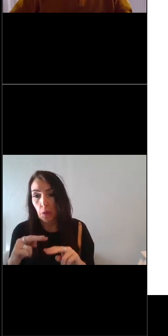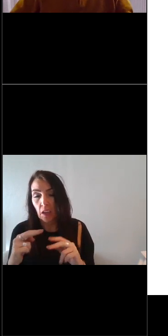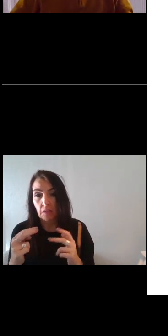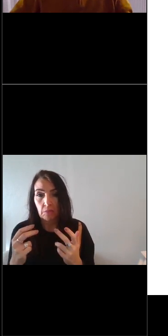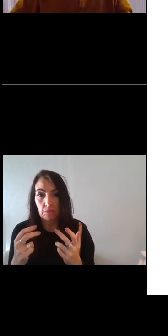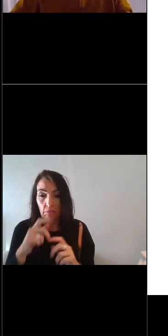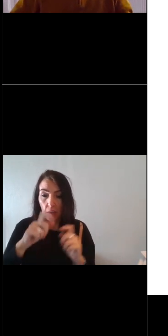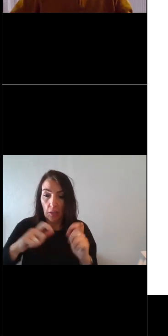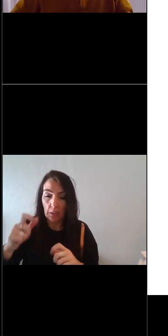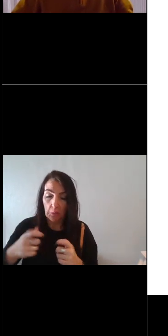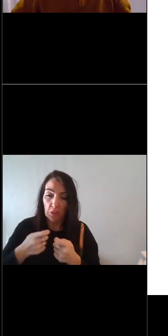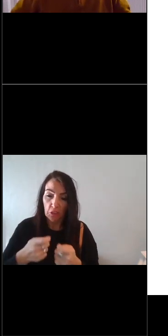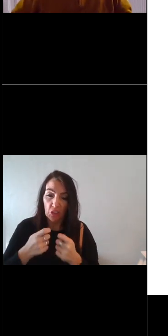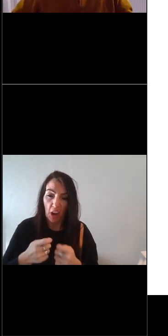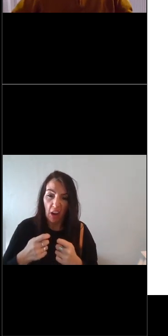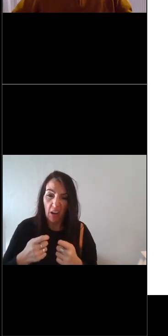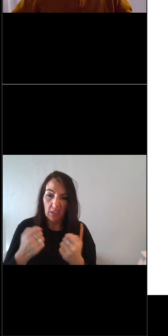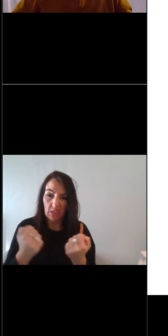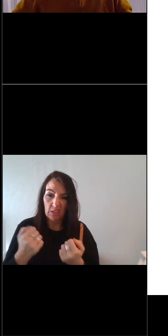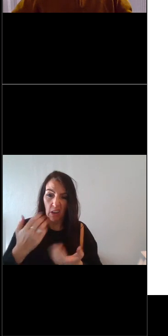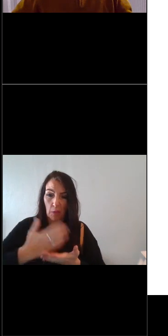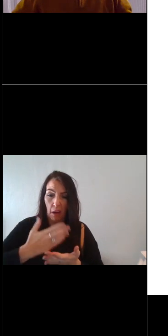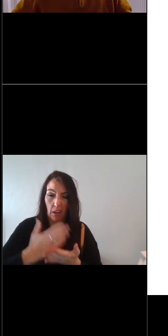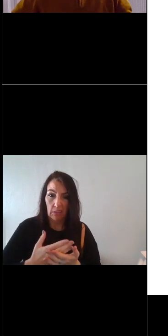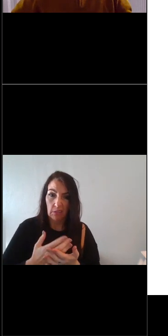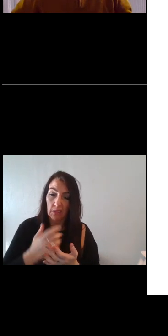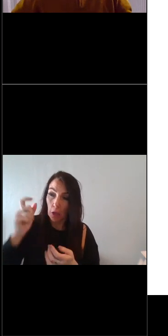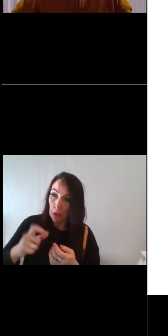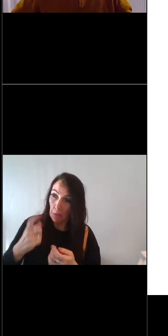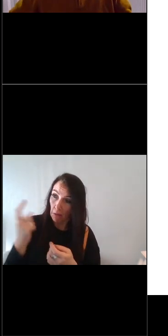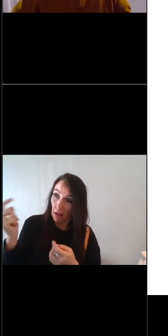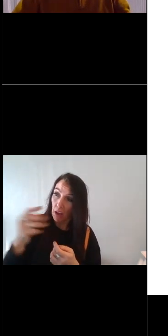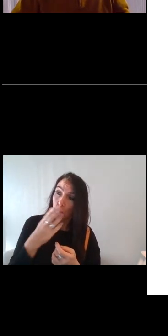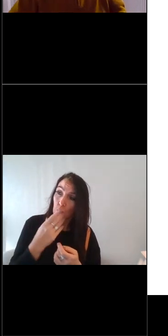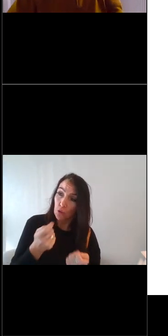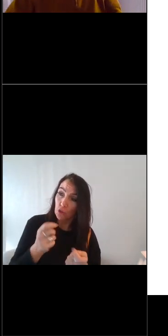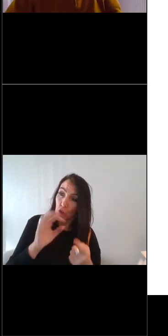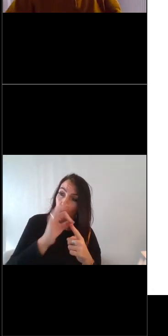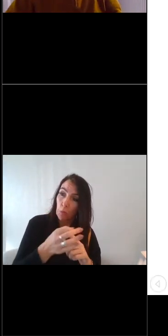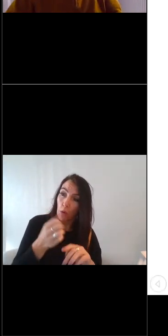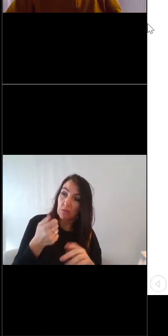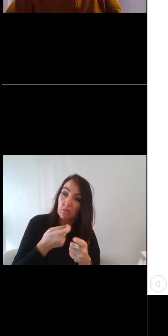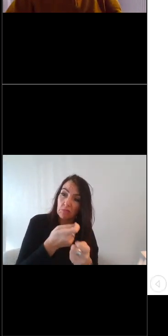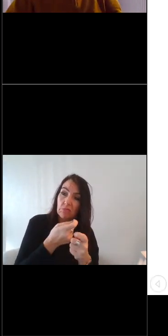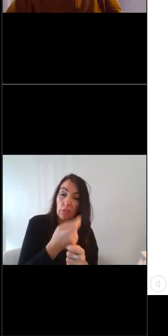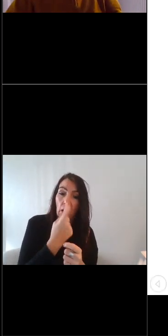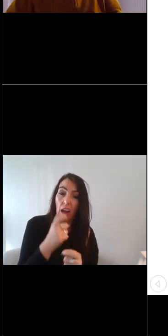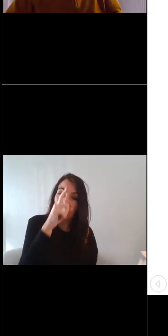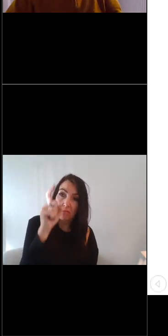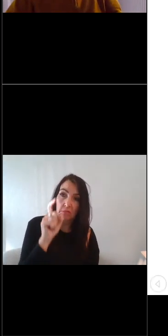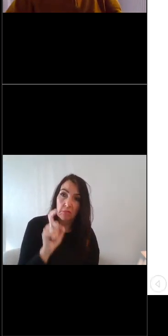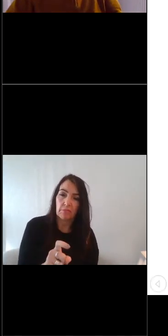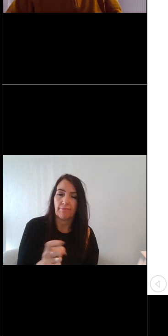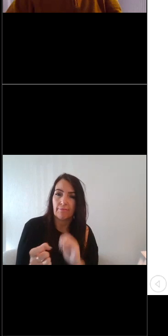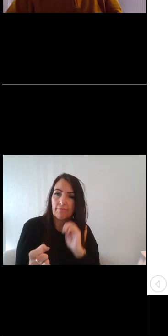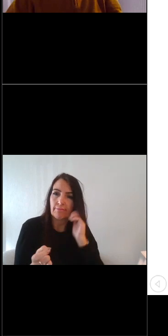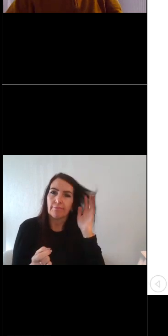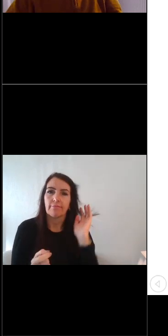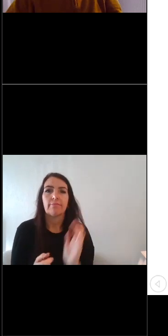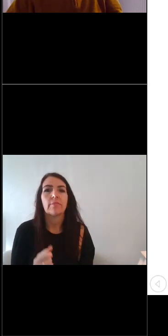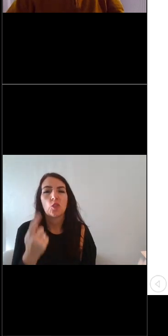customers charge in your car park if you're going to need the grid capacity for your fleet eventually? So thinking about how that all impacts